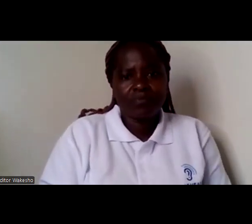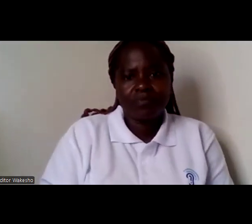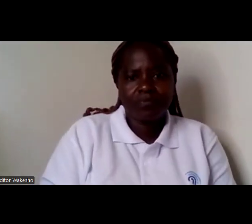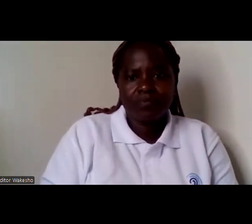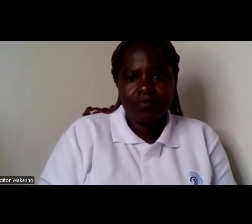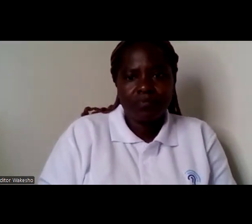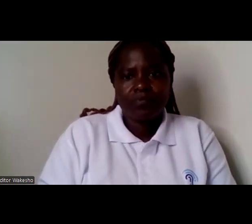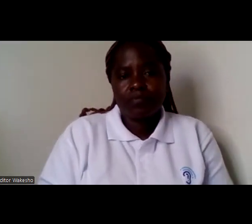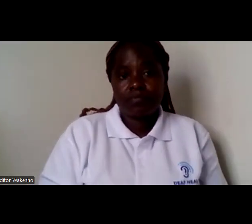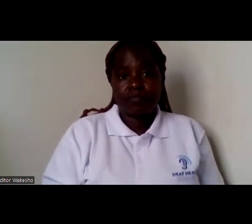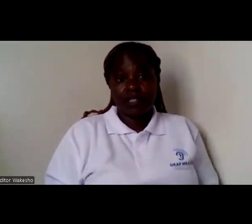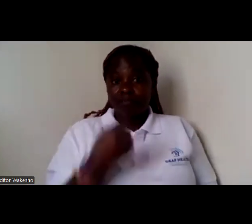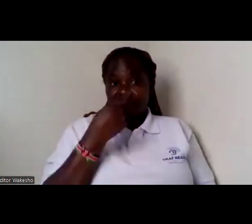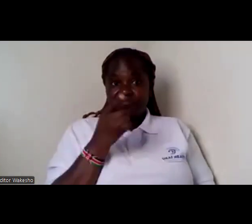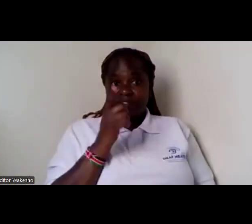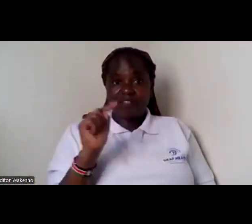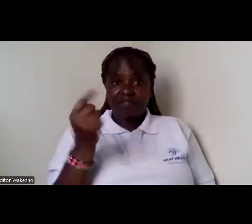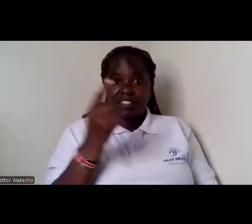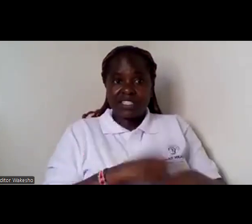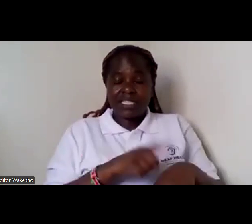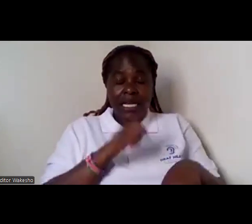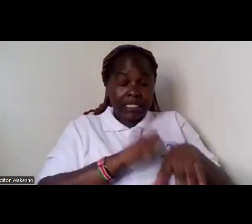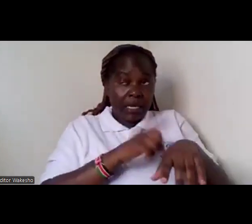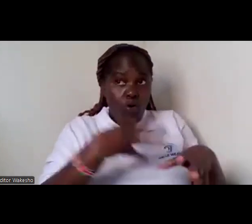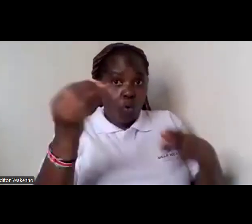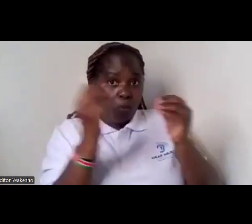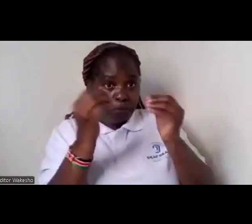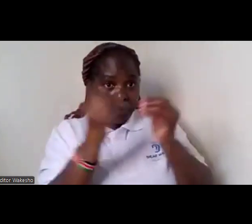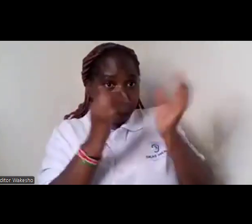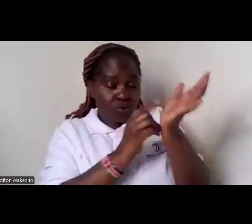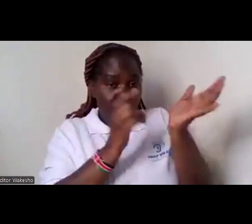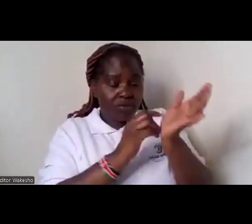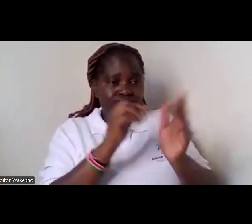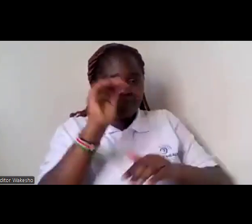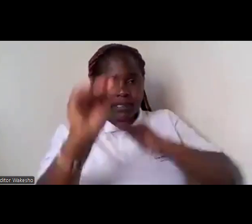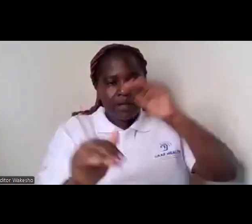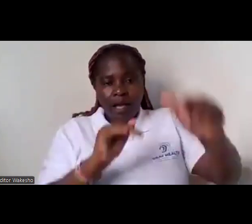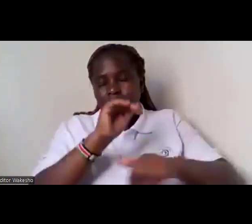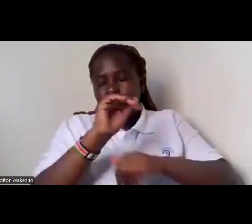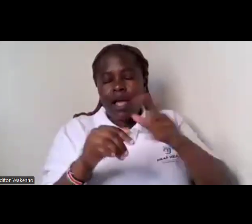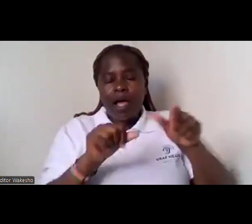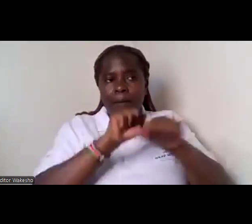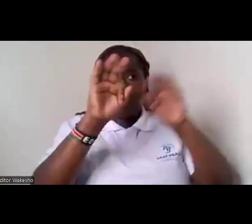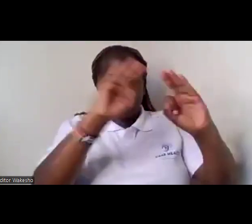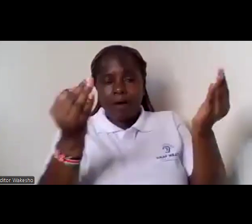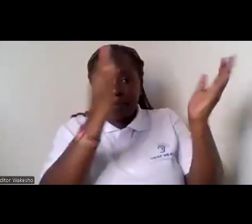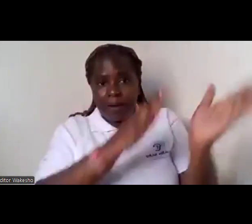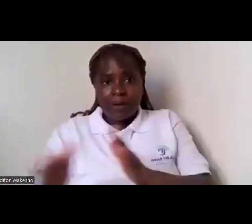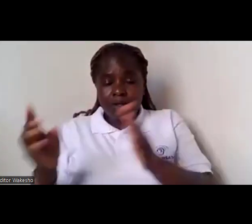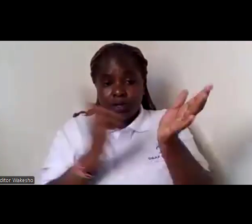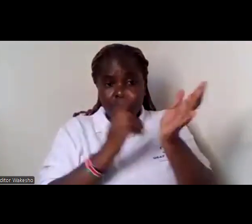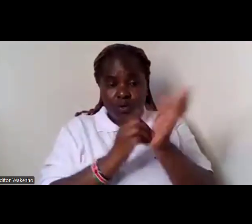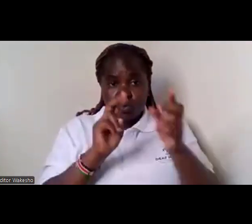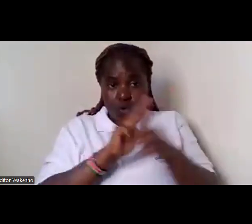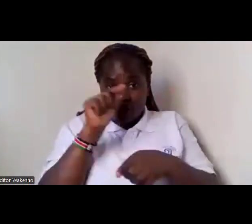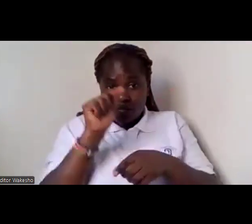This is what I mentioned. This is what, when you see the doctor asking about advice about contraceptive pills, the doctor will use this device.